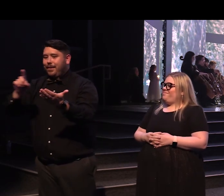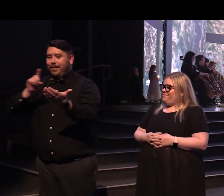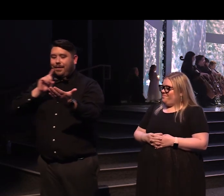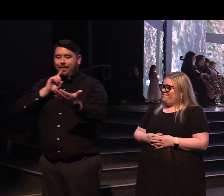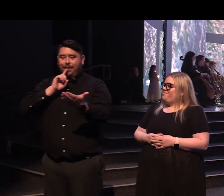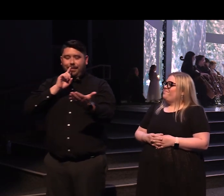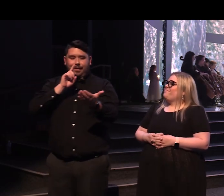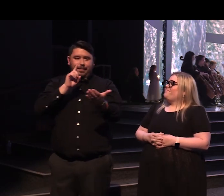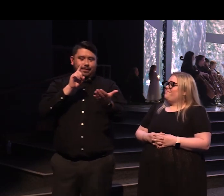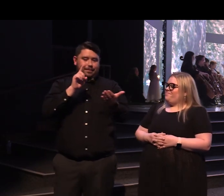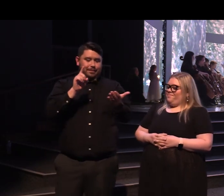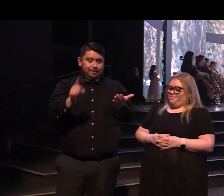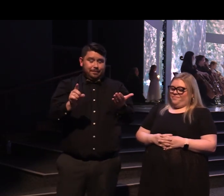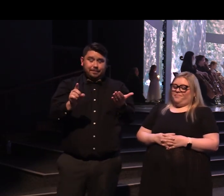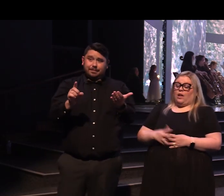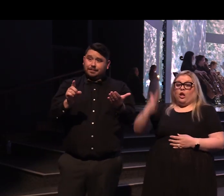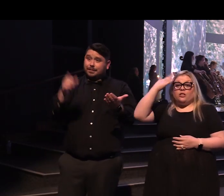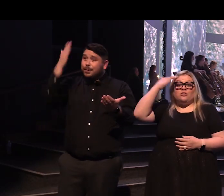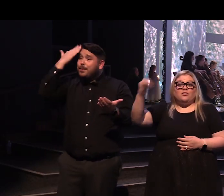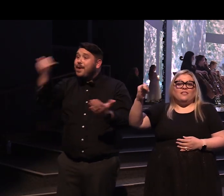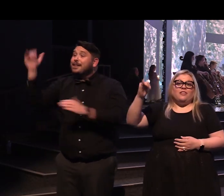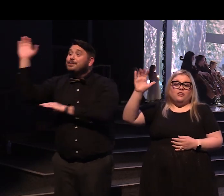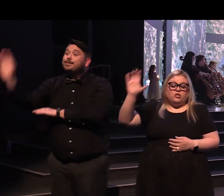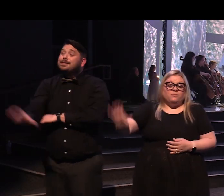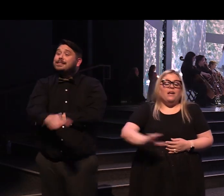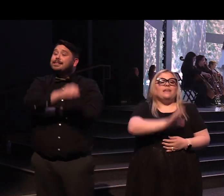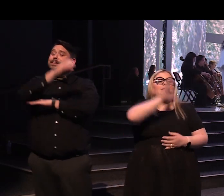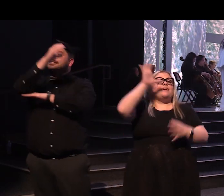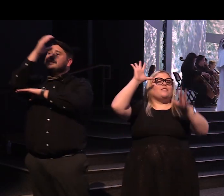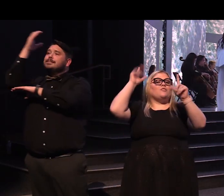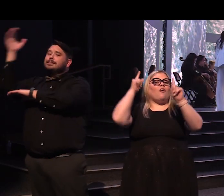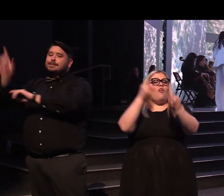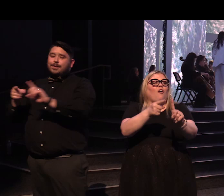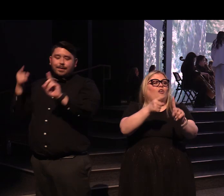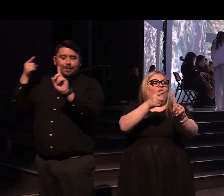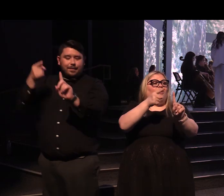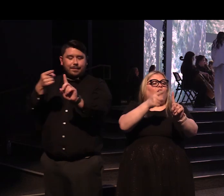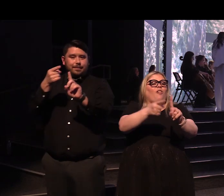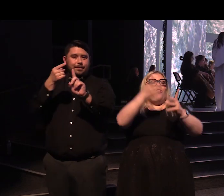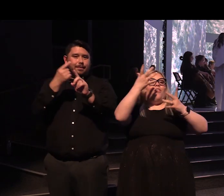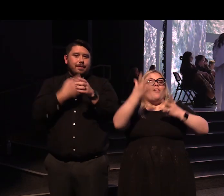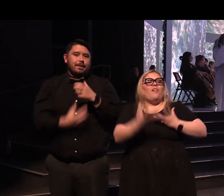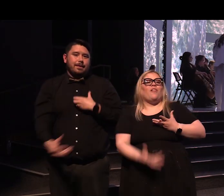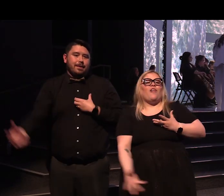wherever you are. 'Cause Christmas is